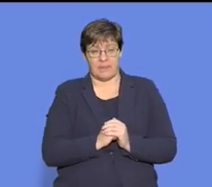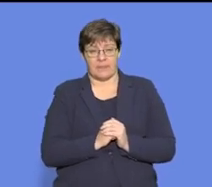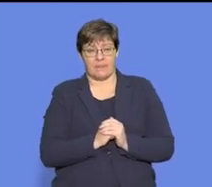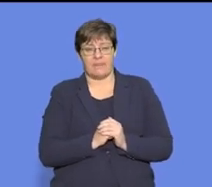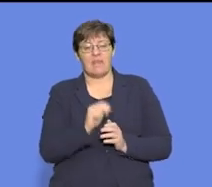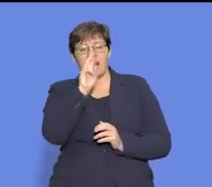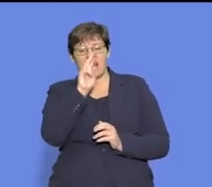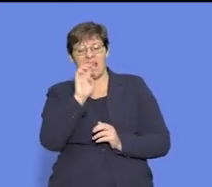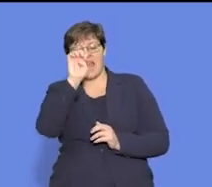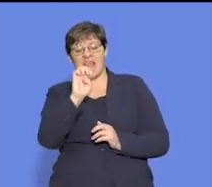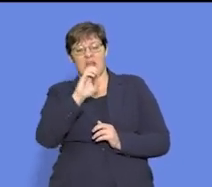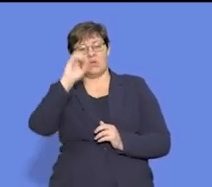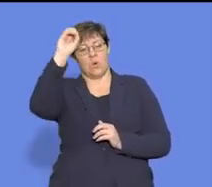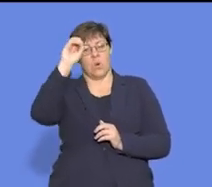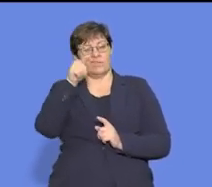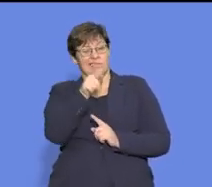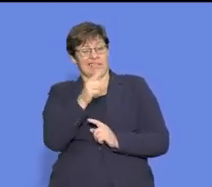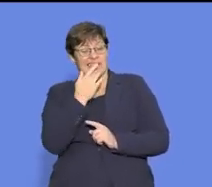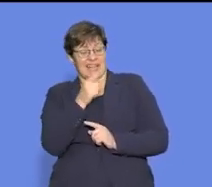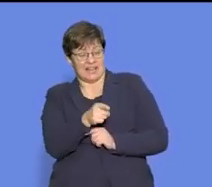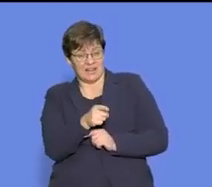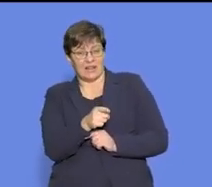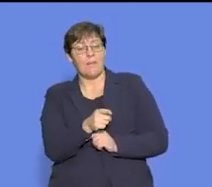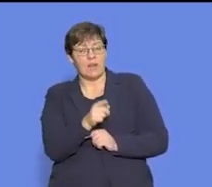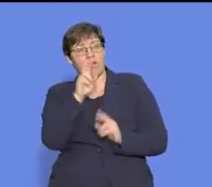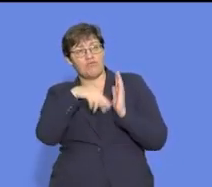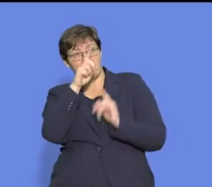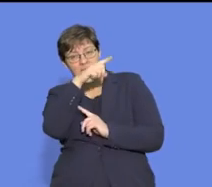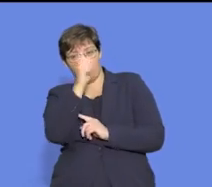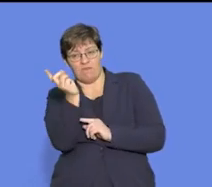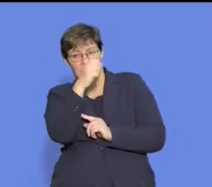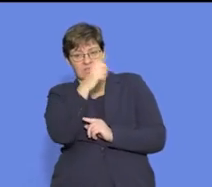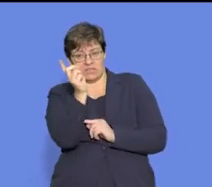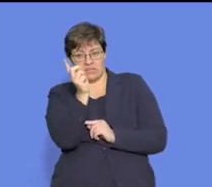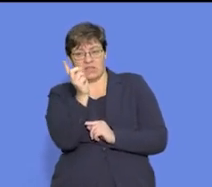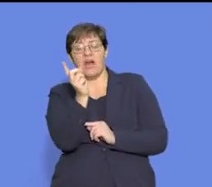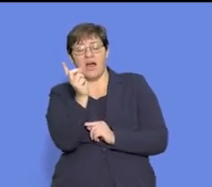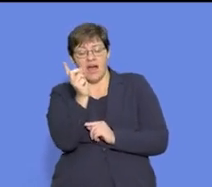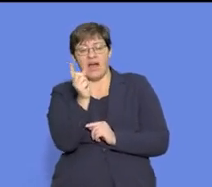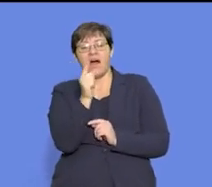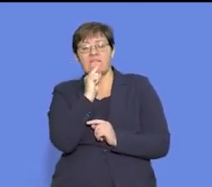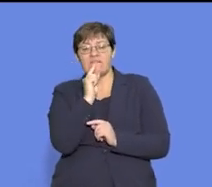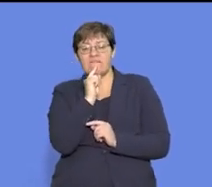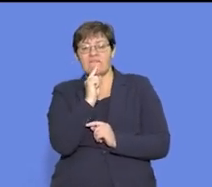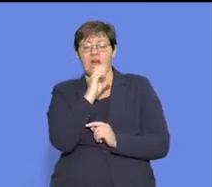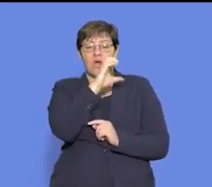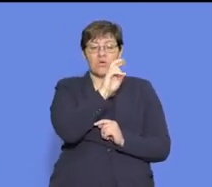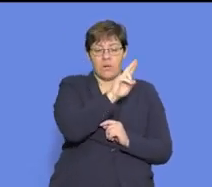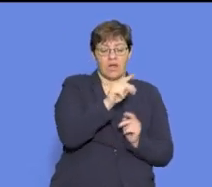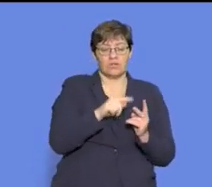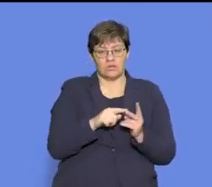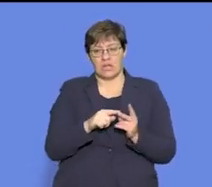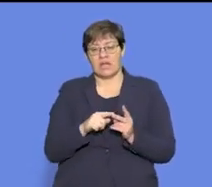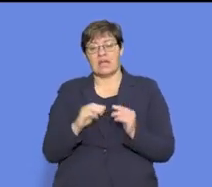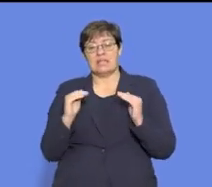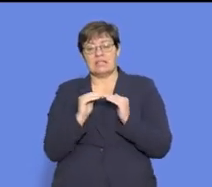If we look at the E naught of the cell, that's the reading on the voltmeter when we're comparing